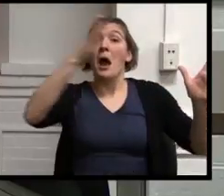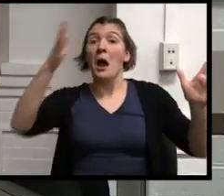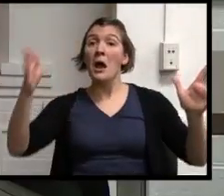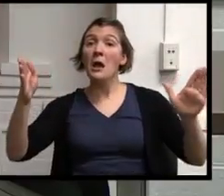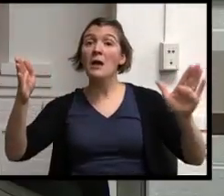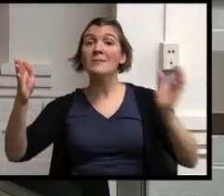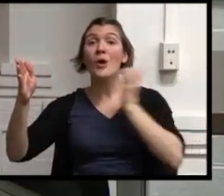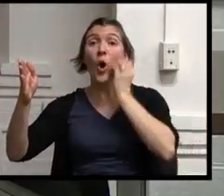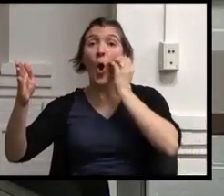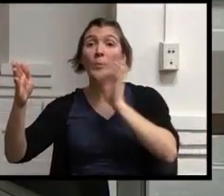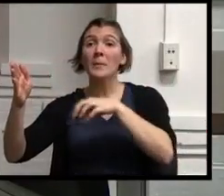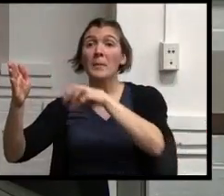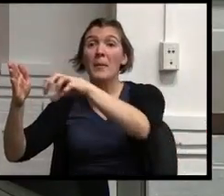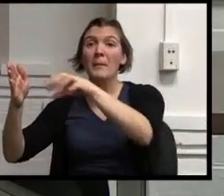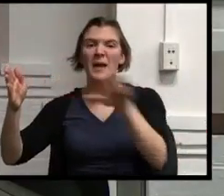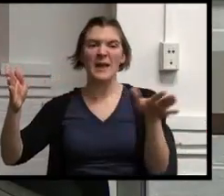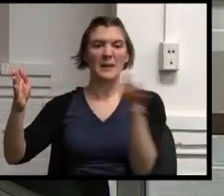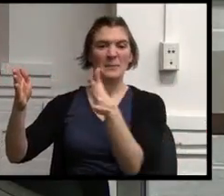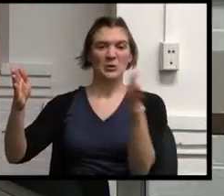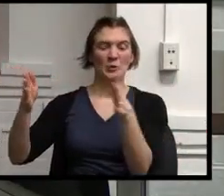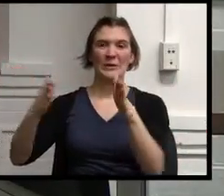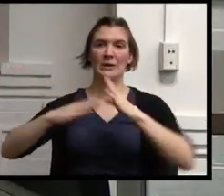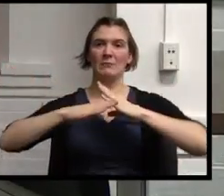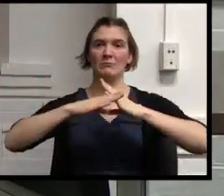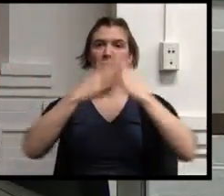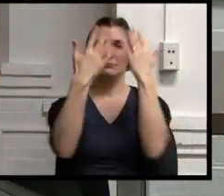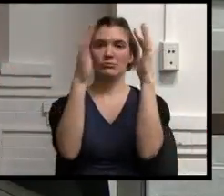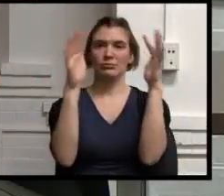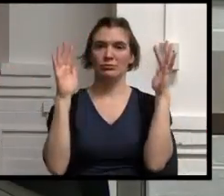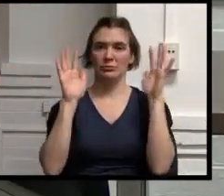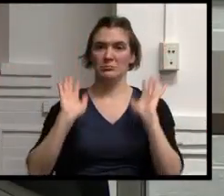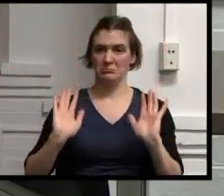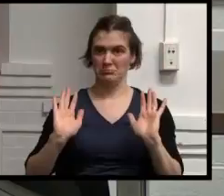residential neighborhood that was zoned rural residential.